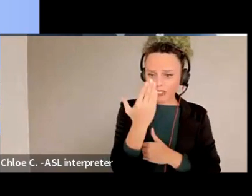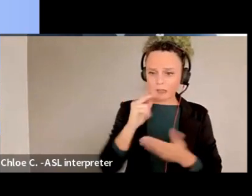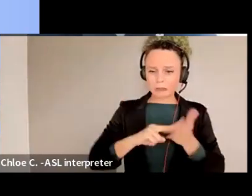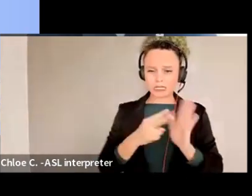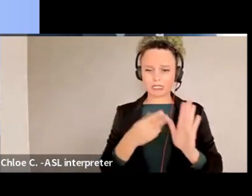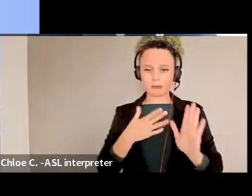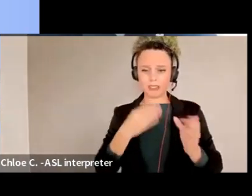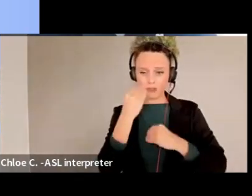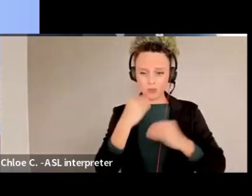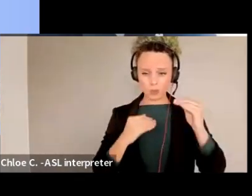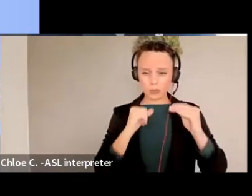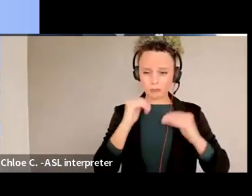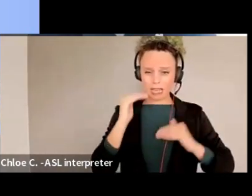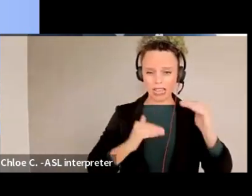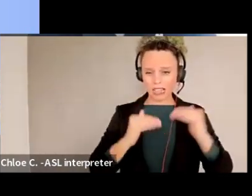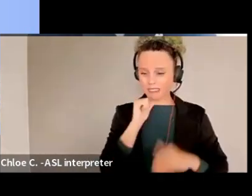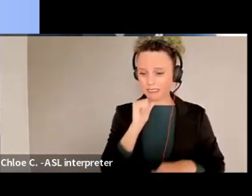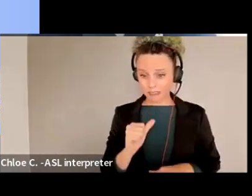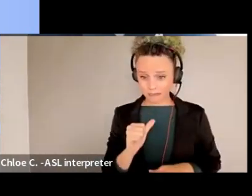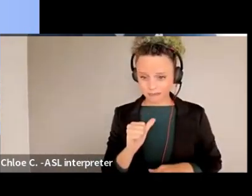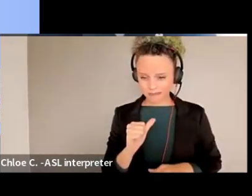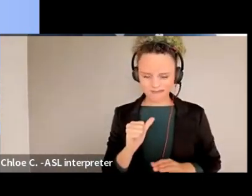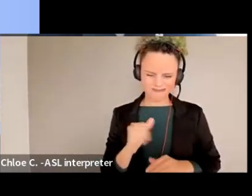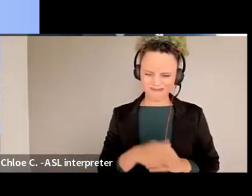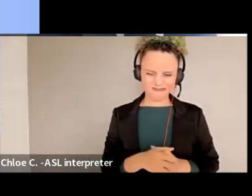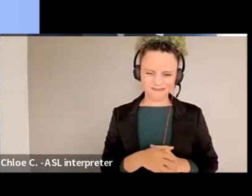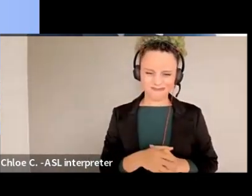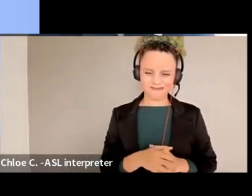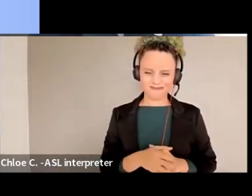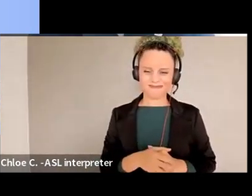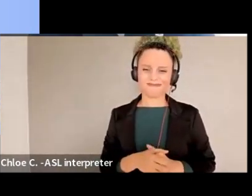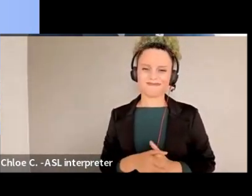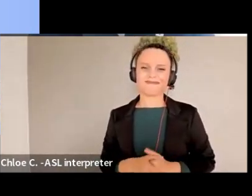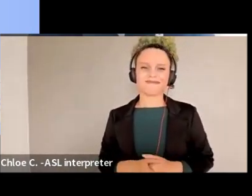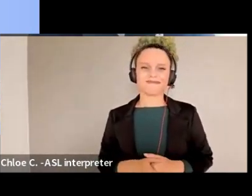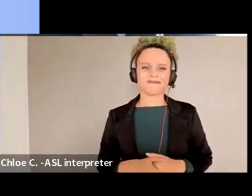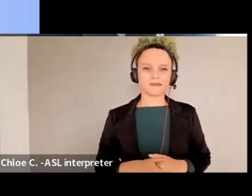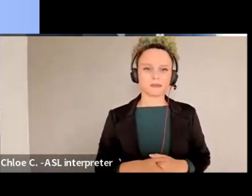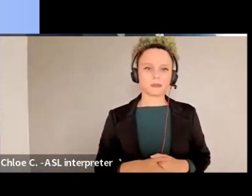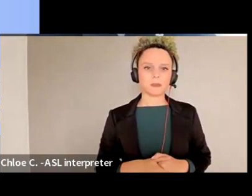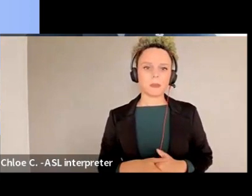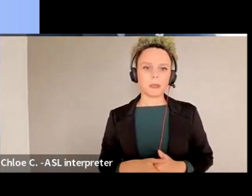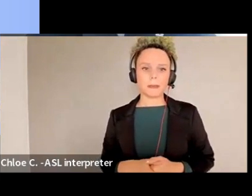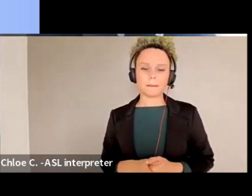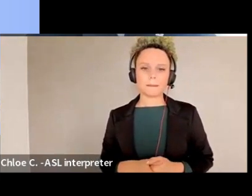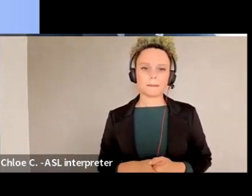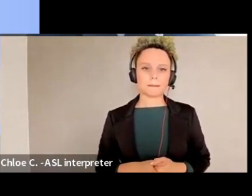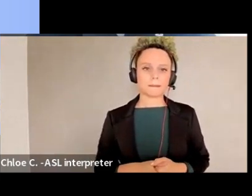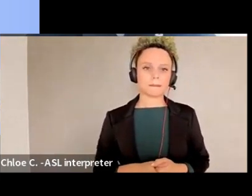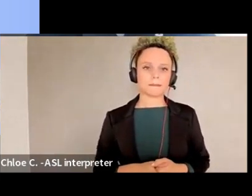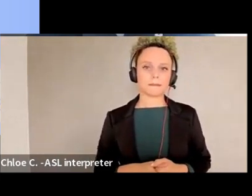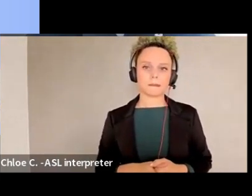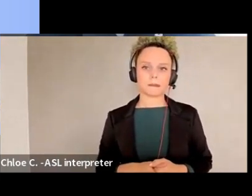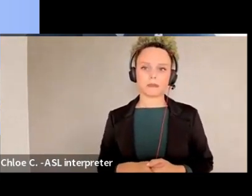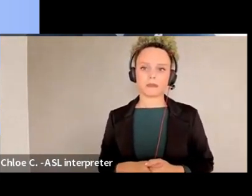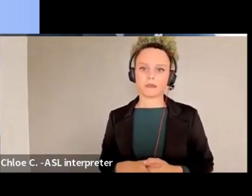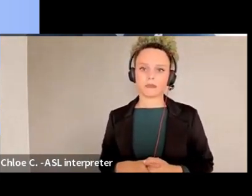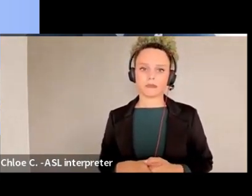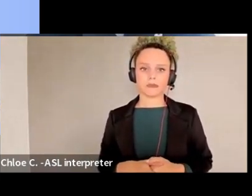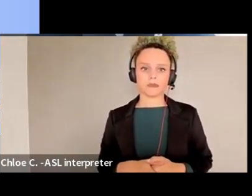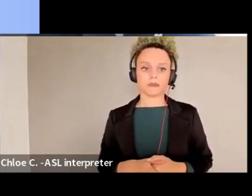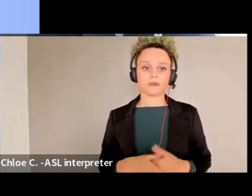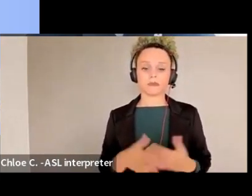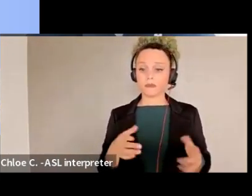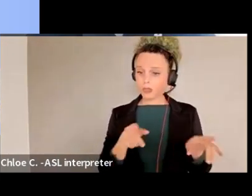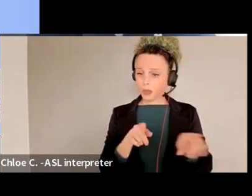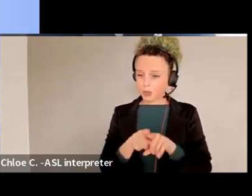may think, if I don't hit all of these categories, then I'm not eating a well-balanced meal. And that's